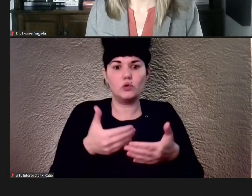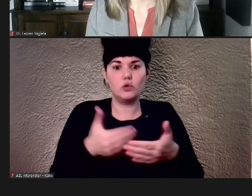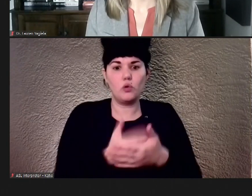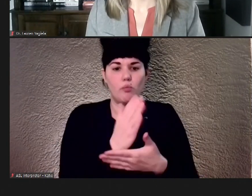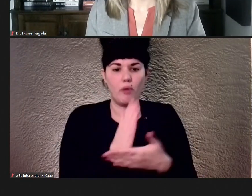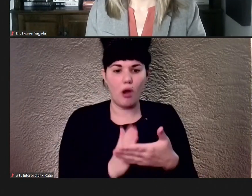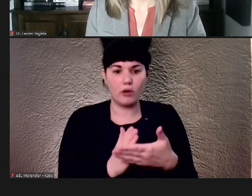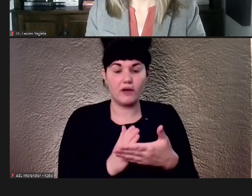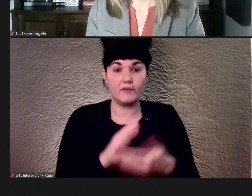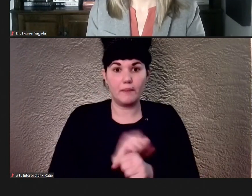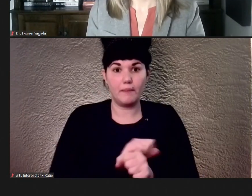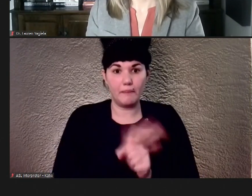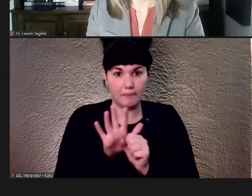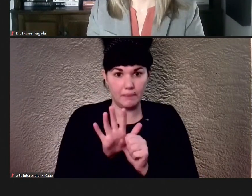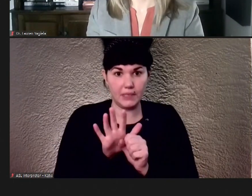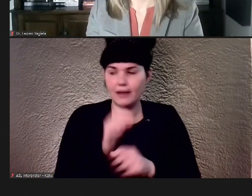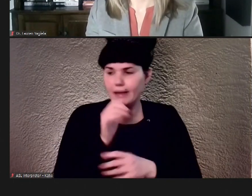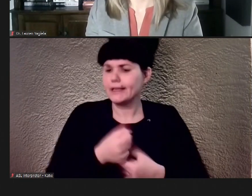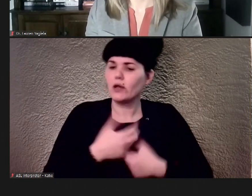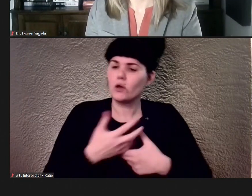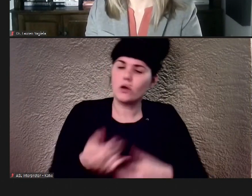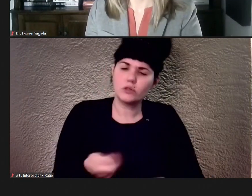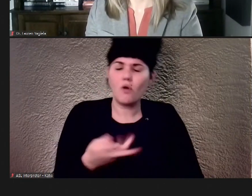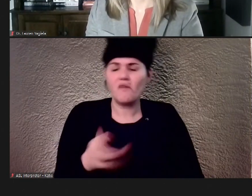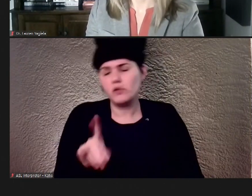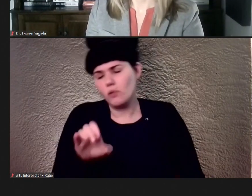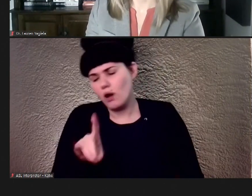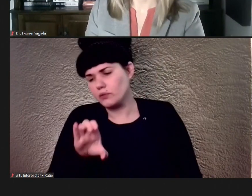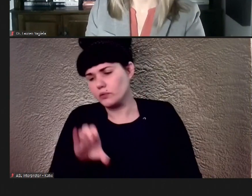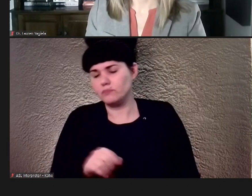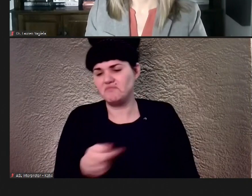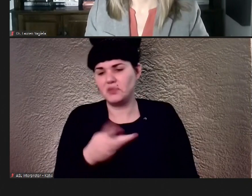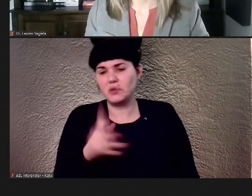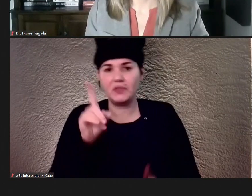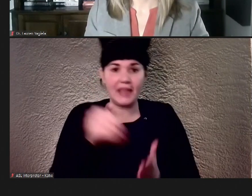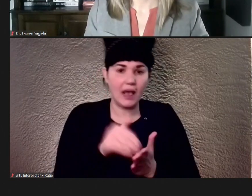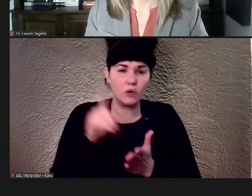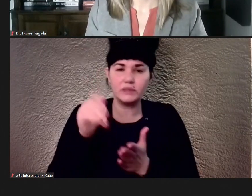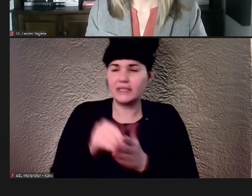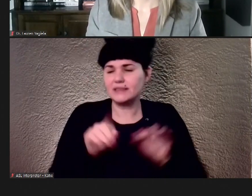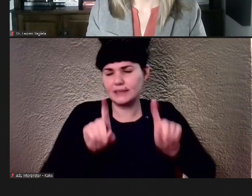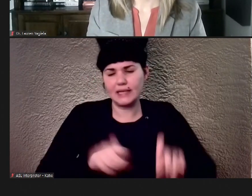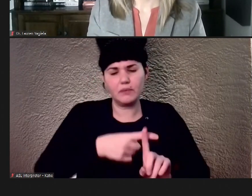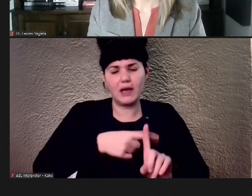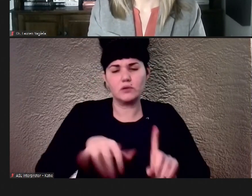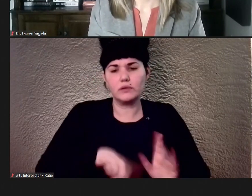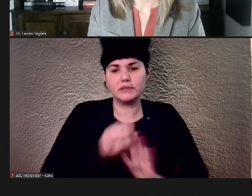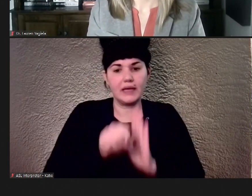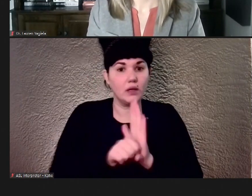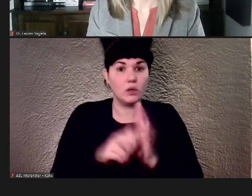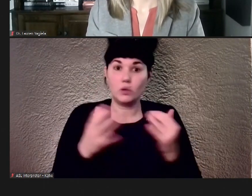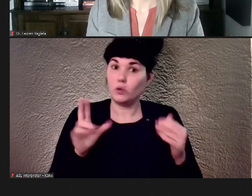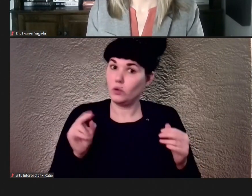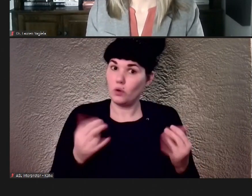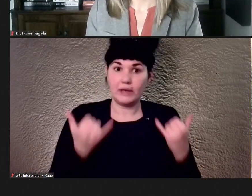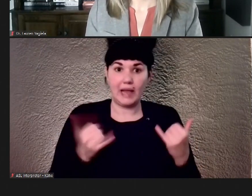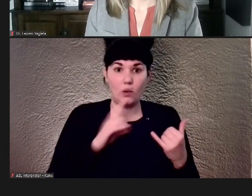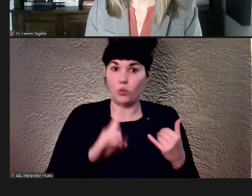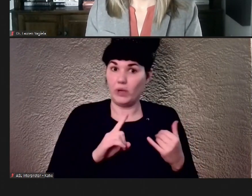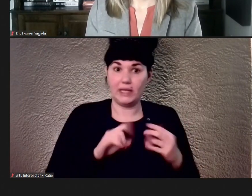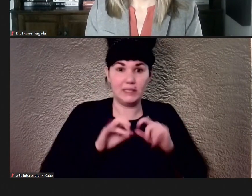that's causing a few hundred or just a few thousand cases around the state. This is something that is really taking off,